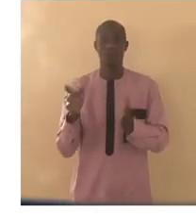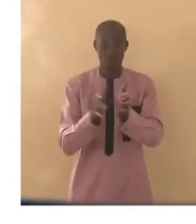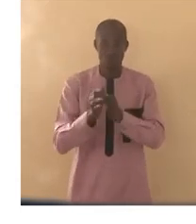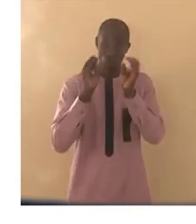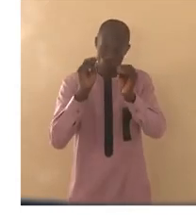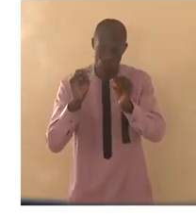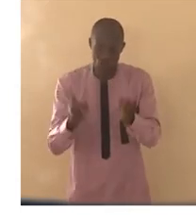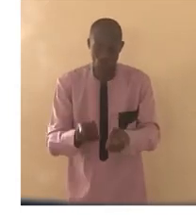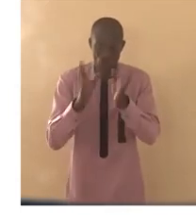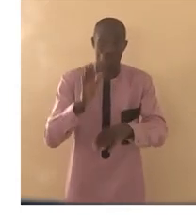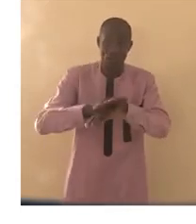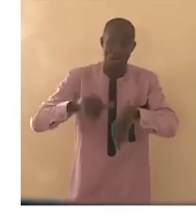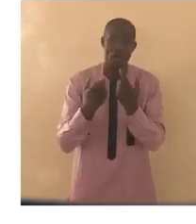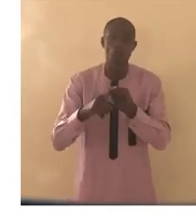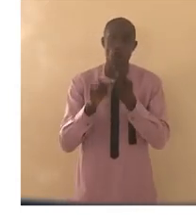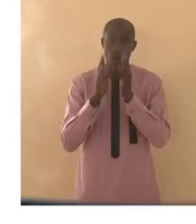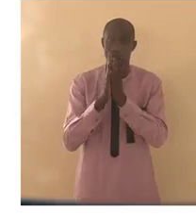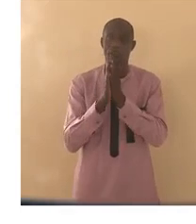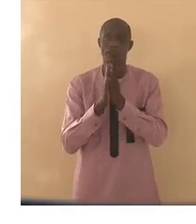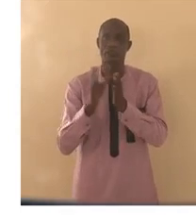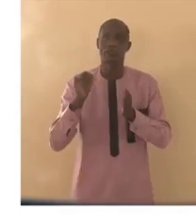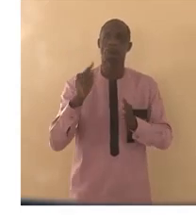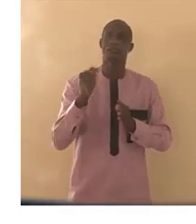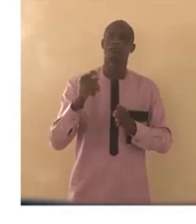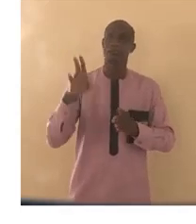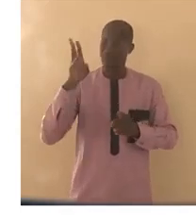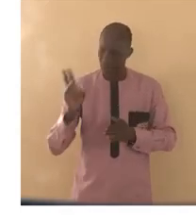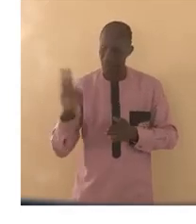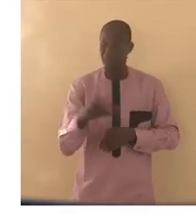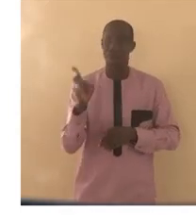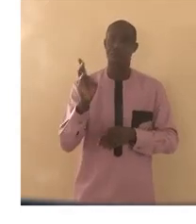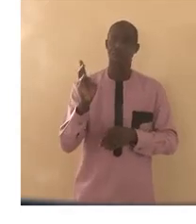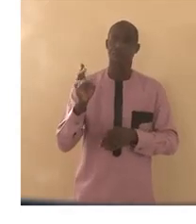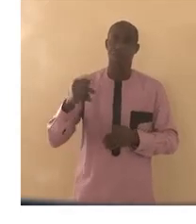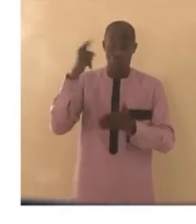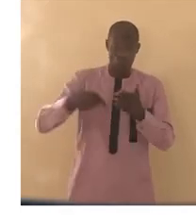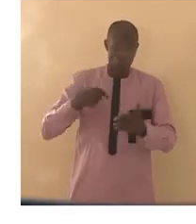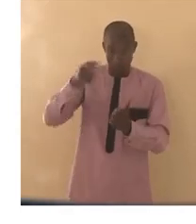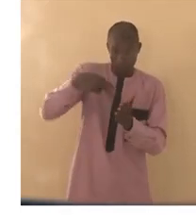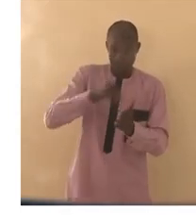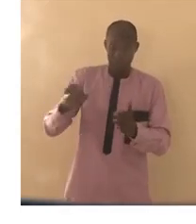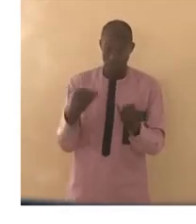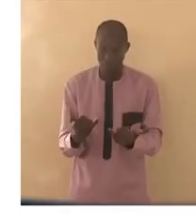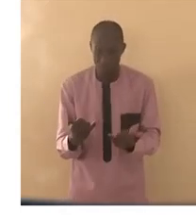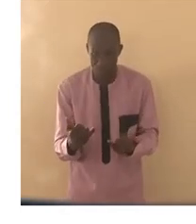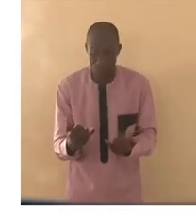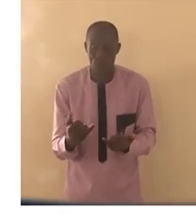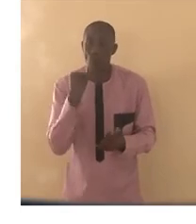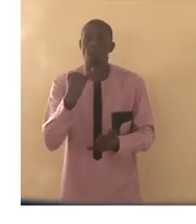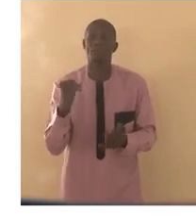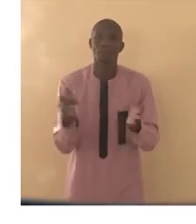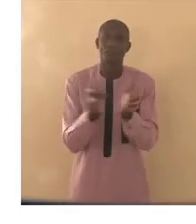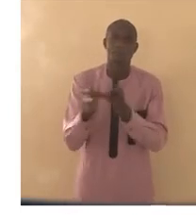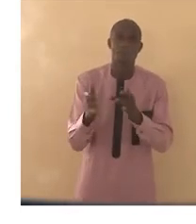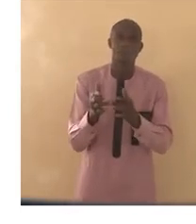And Jesus teaches his disciples on how to pray. In Matthew 6, 7 to 18, And then what we are reading now, part of which we read